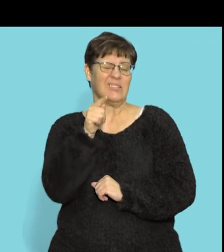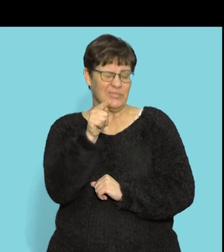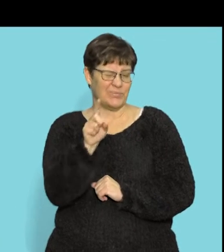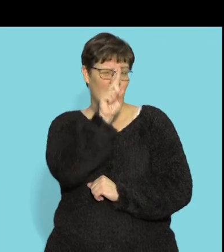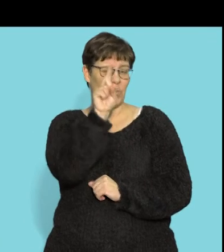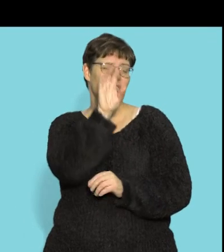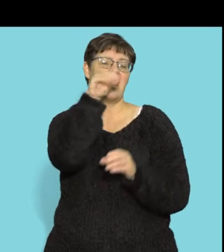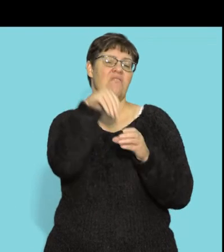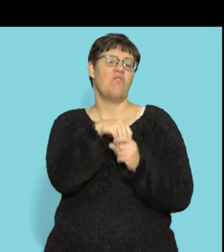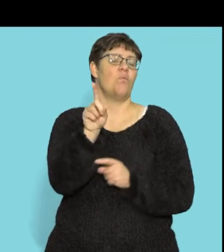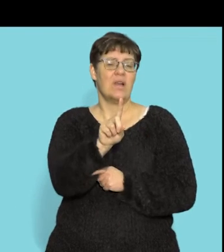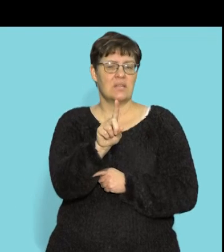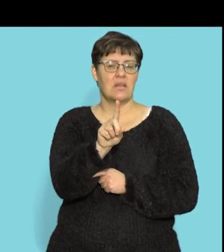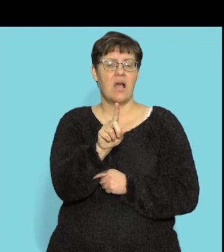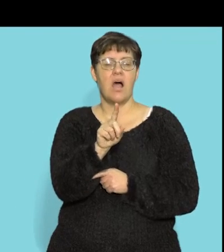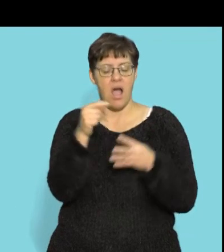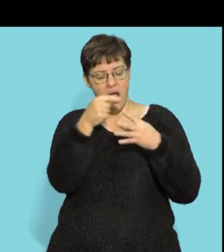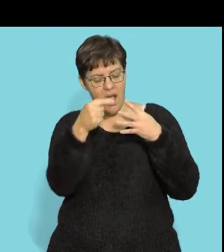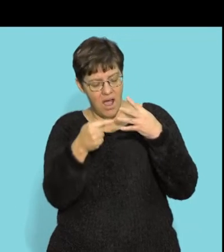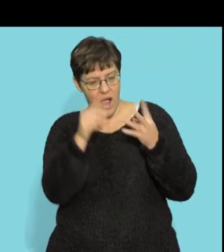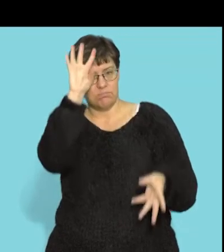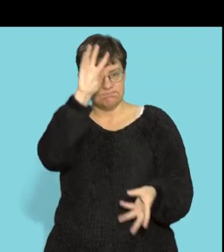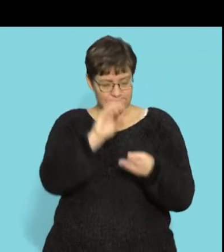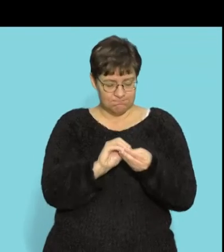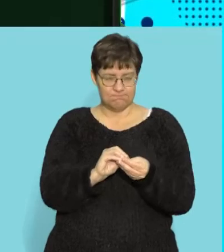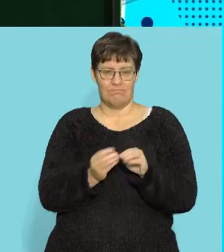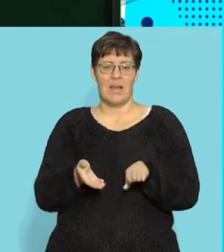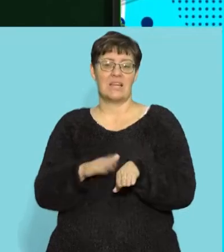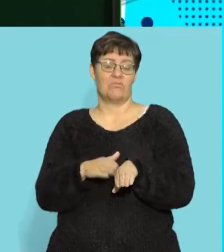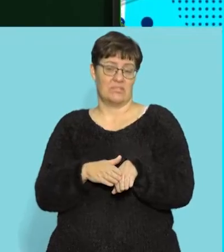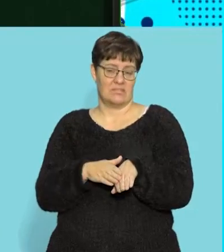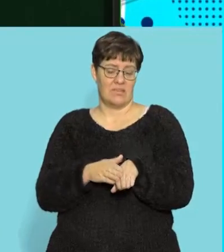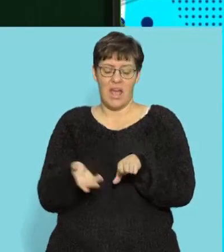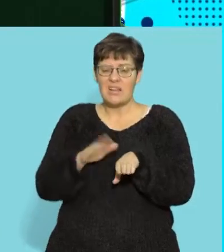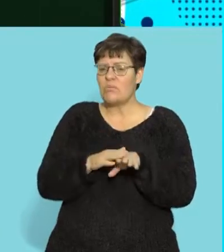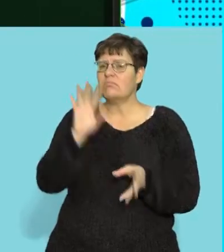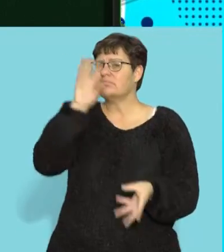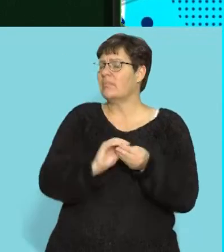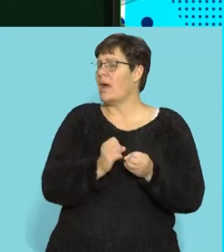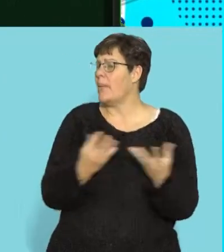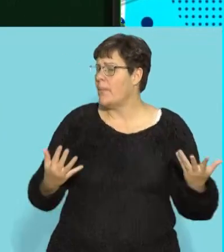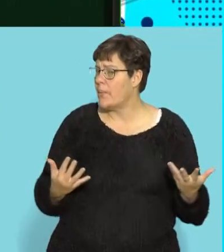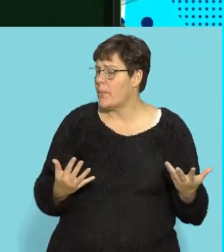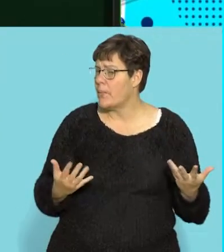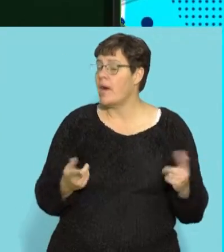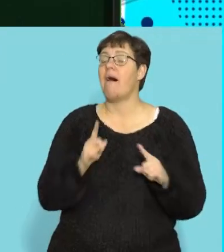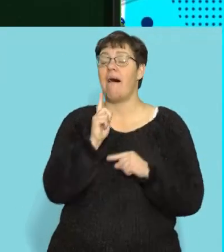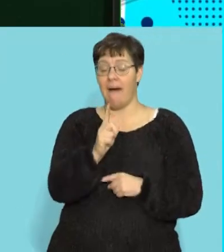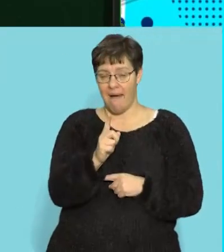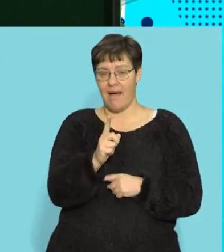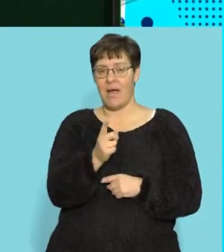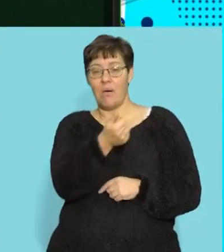obviously this question involves us actually getting the total current. And how exactly did we get the total current? We managed to say